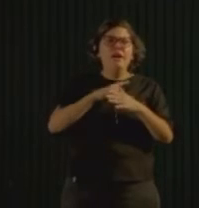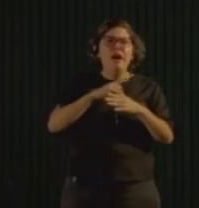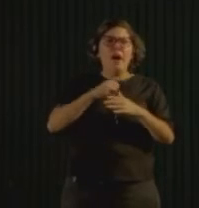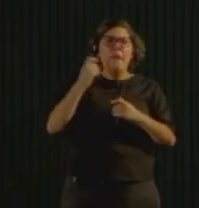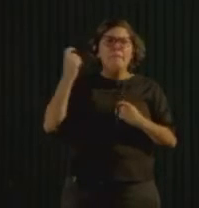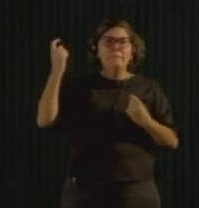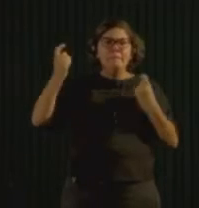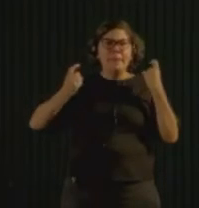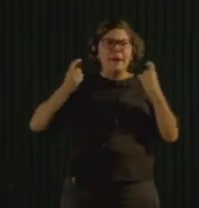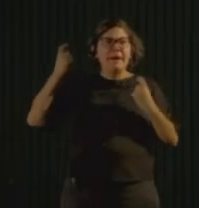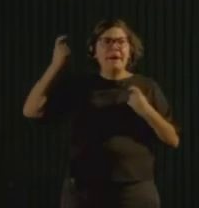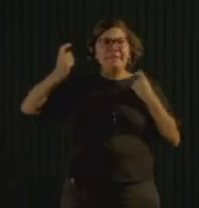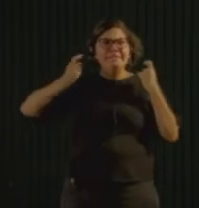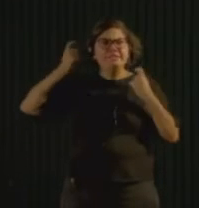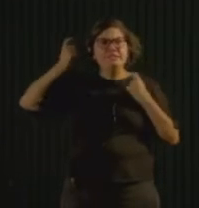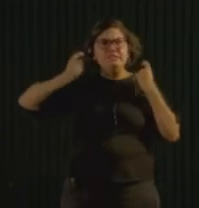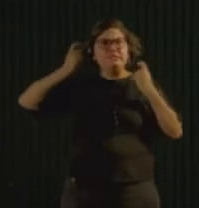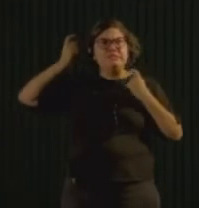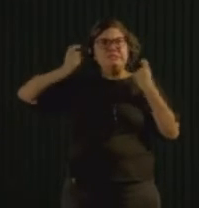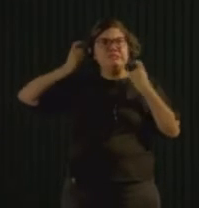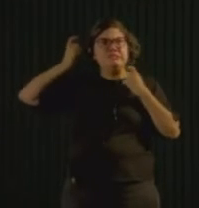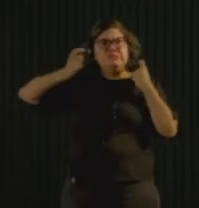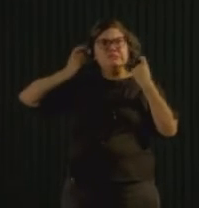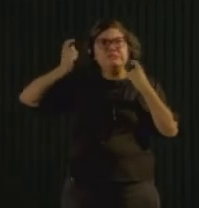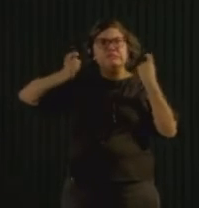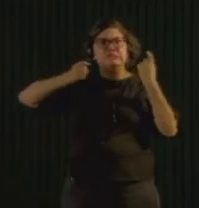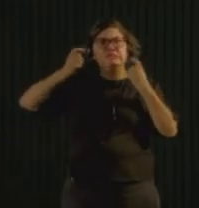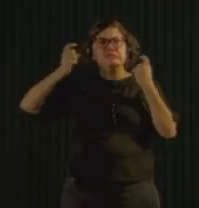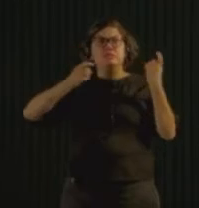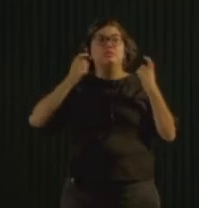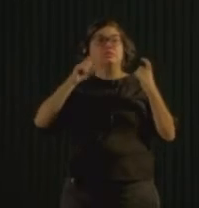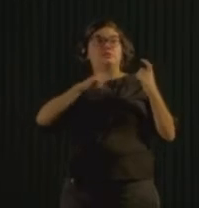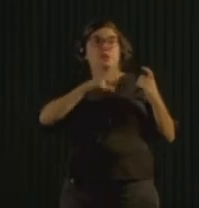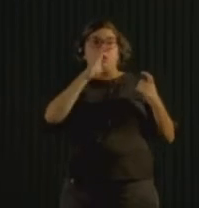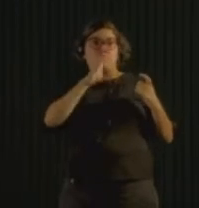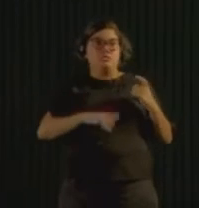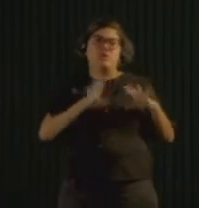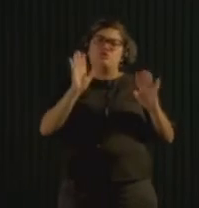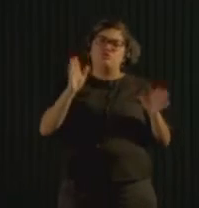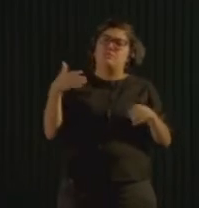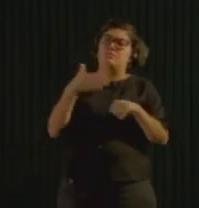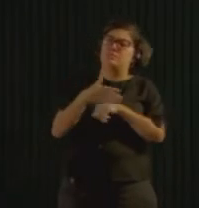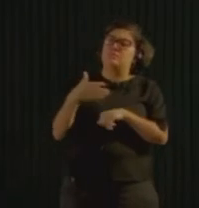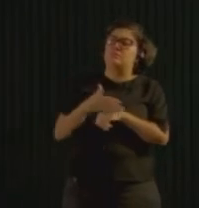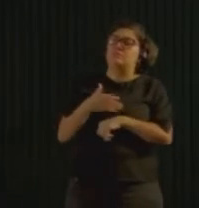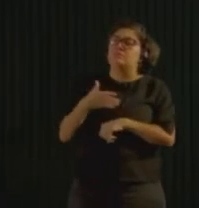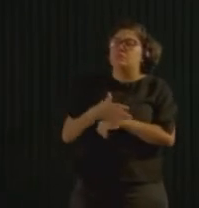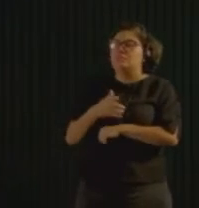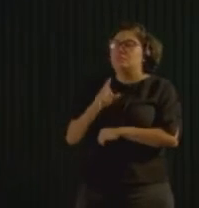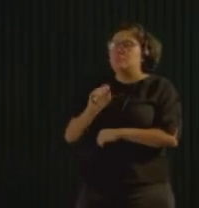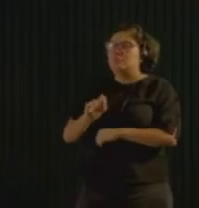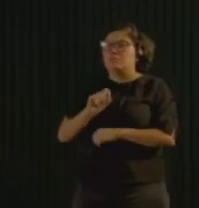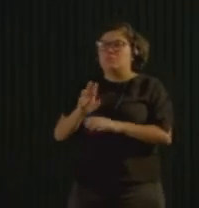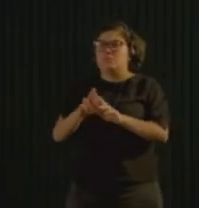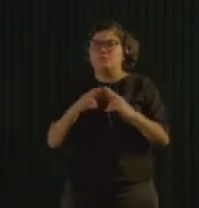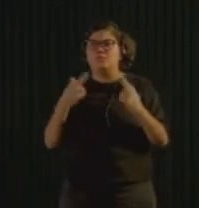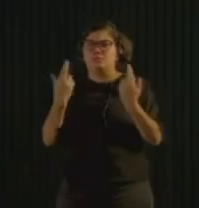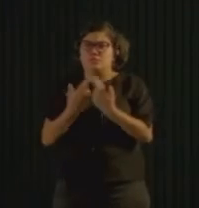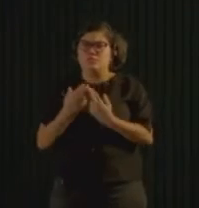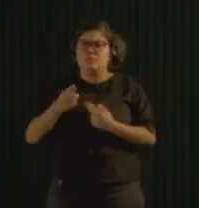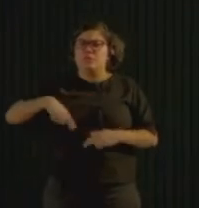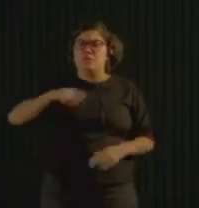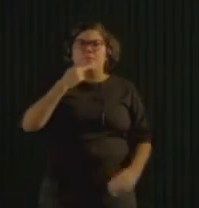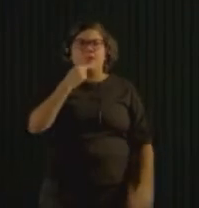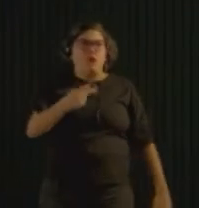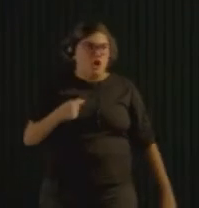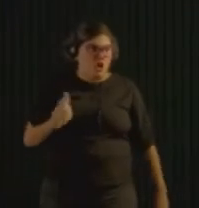being accused of greenwashing. And I've been in many of these meetings where they say, let's not even try doing any green activity, because anything we do, someone's going to claim